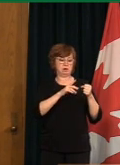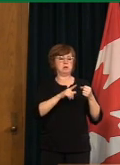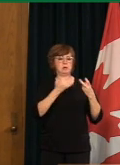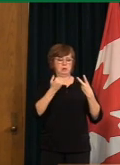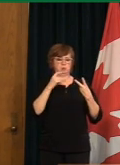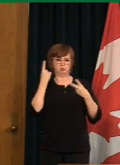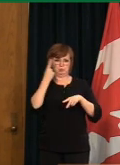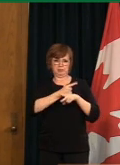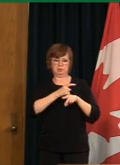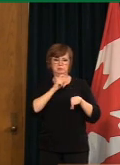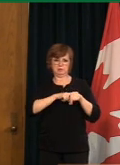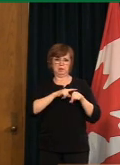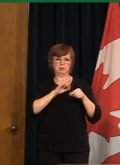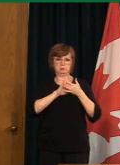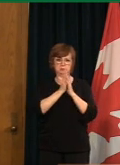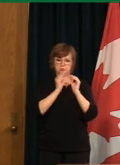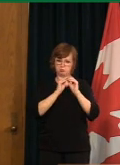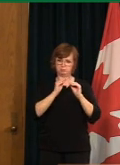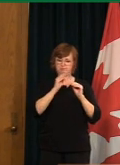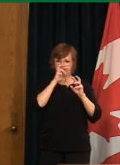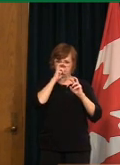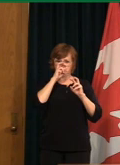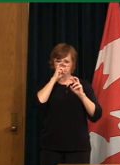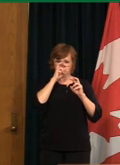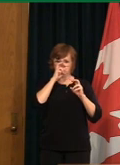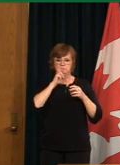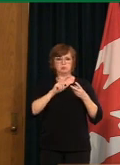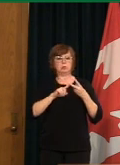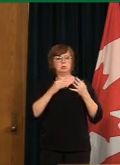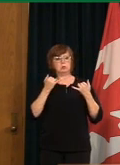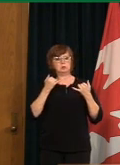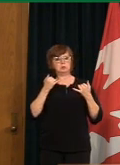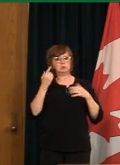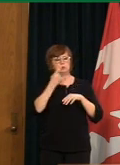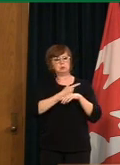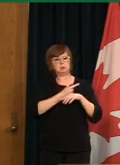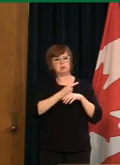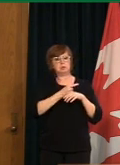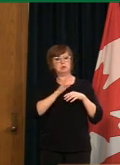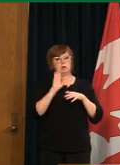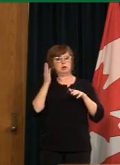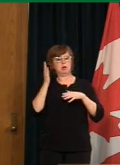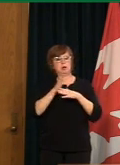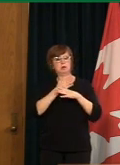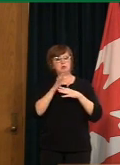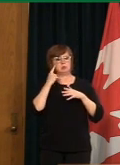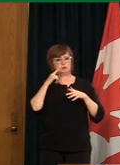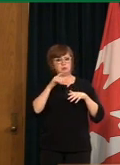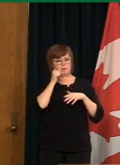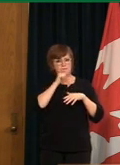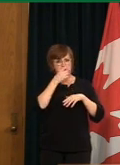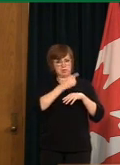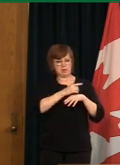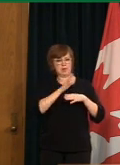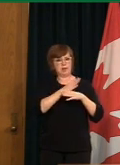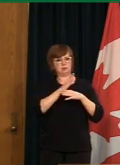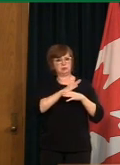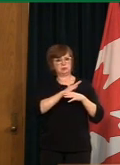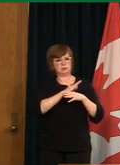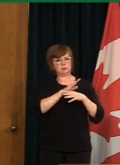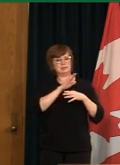start trending our numbers downwards. So as of today, our 7-day average of daily cases is